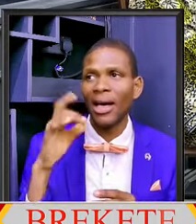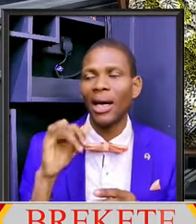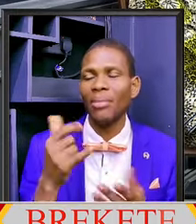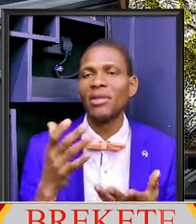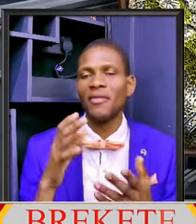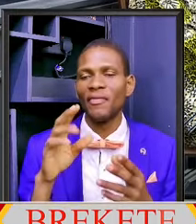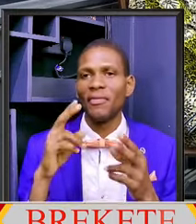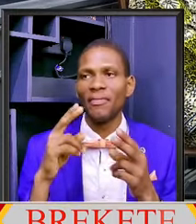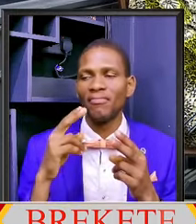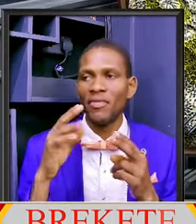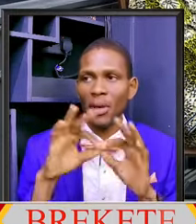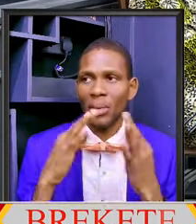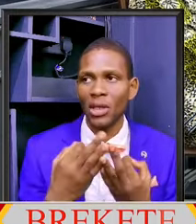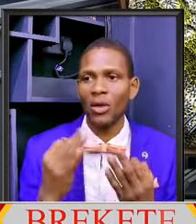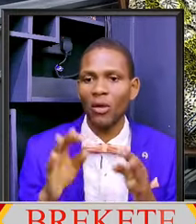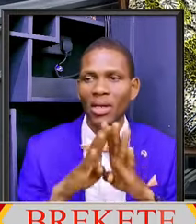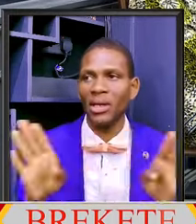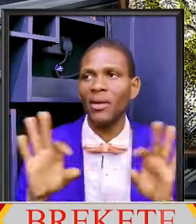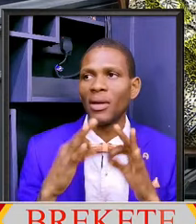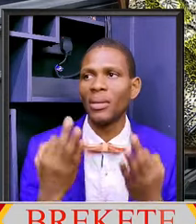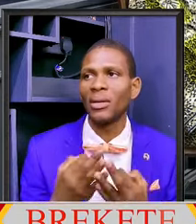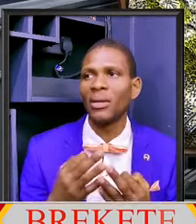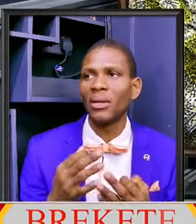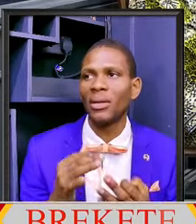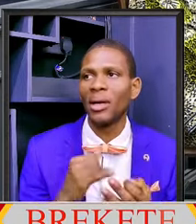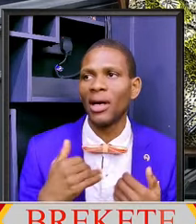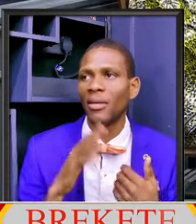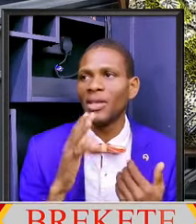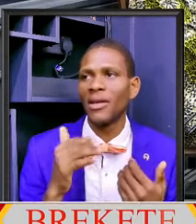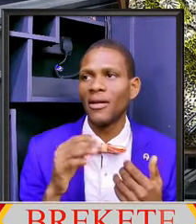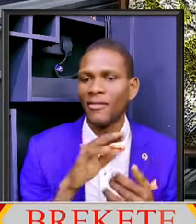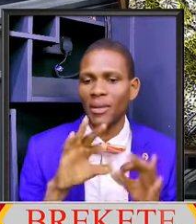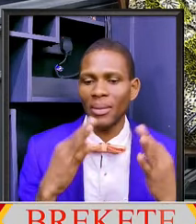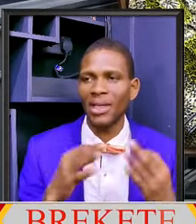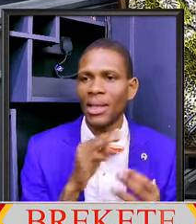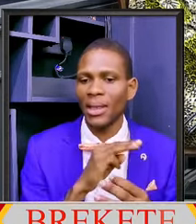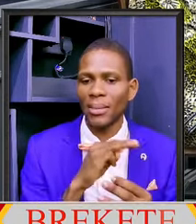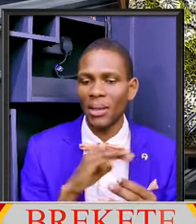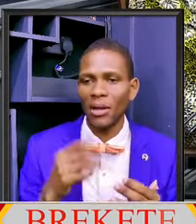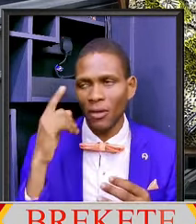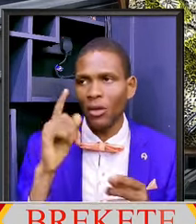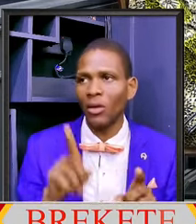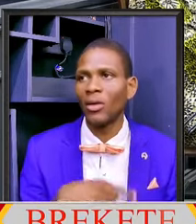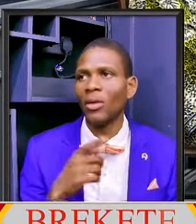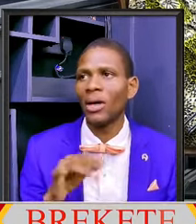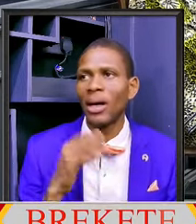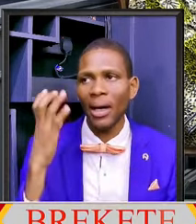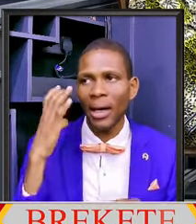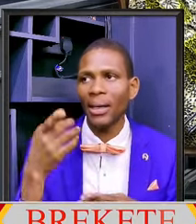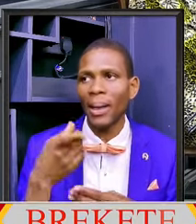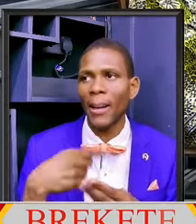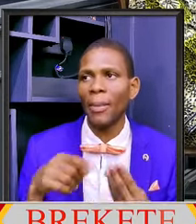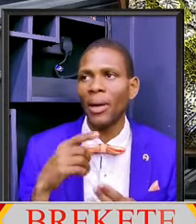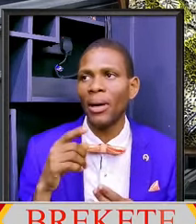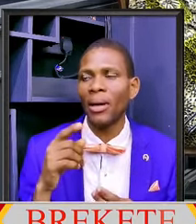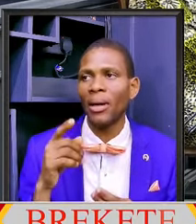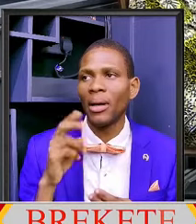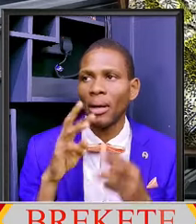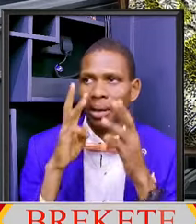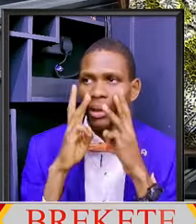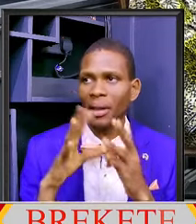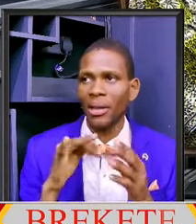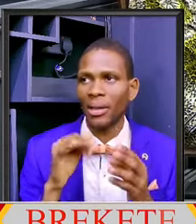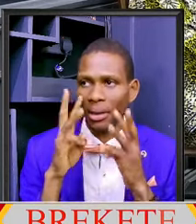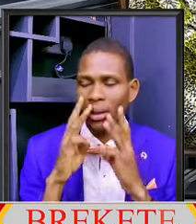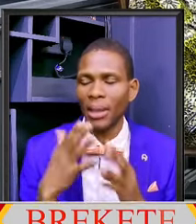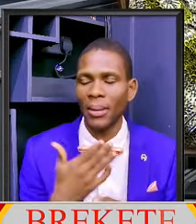of Brekete family, and I've been a family member for a while now. I heard her cry, and